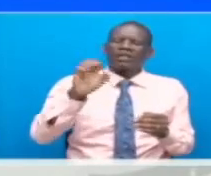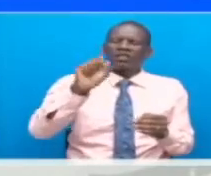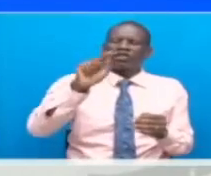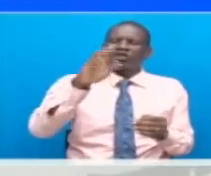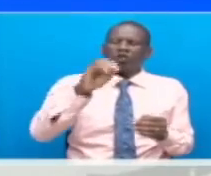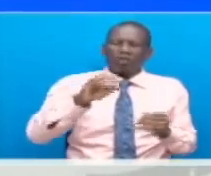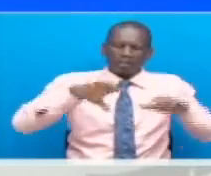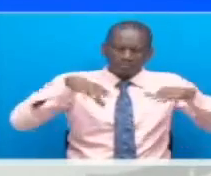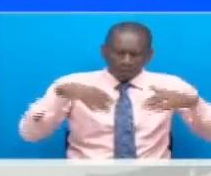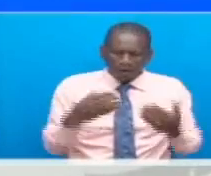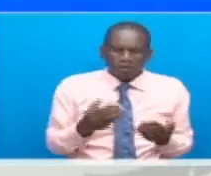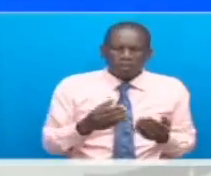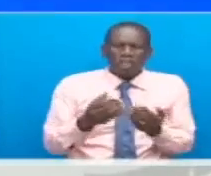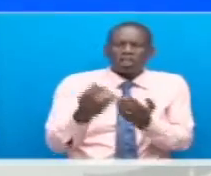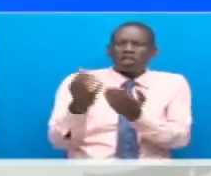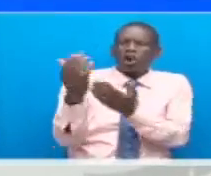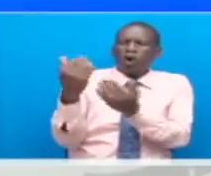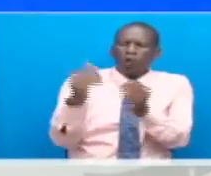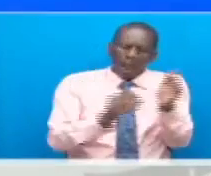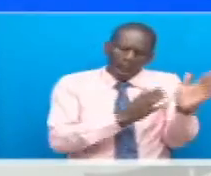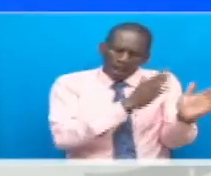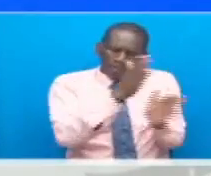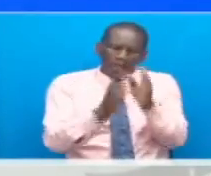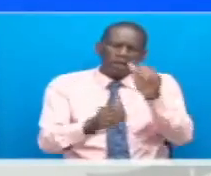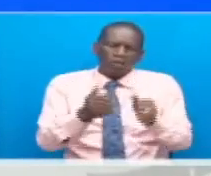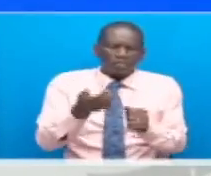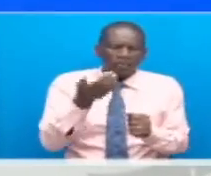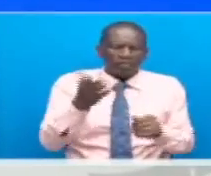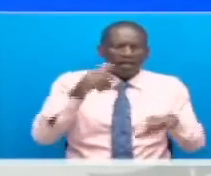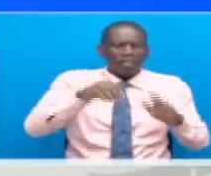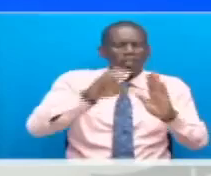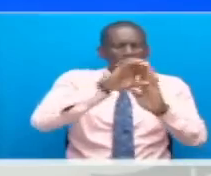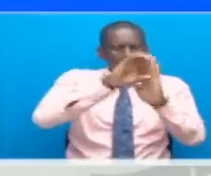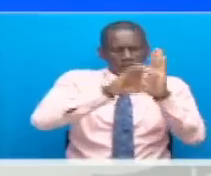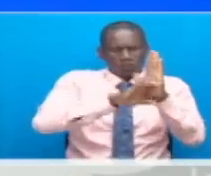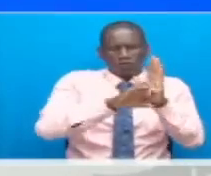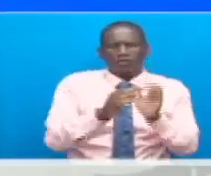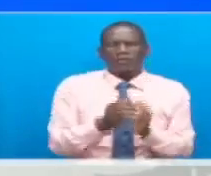that are enshrined in our constitution.